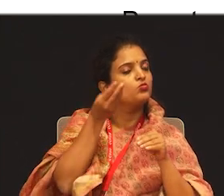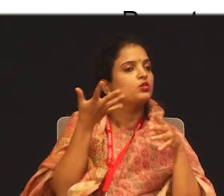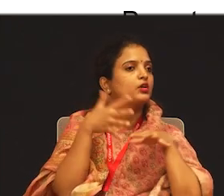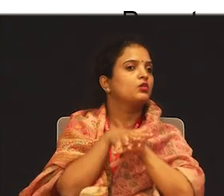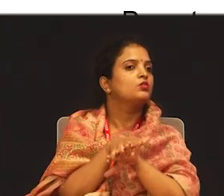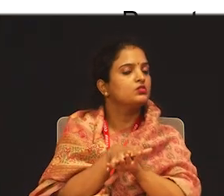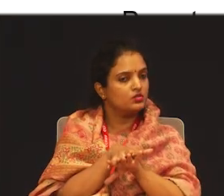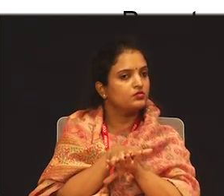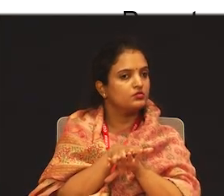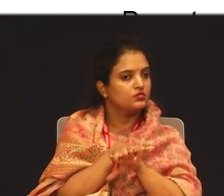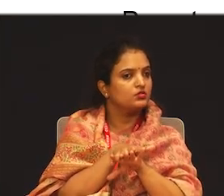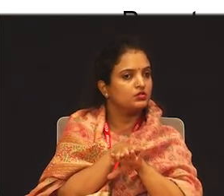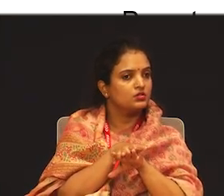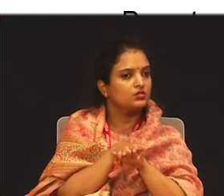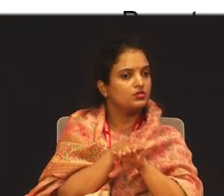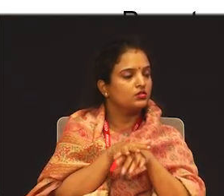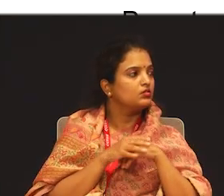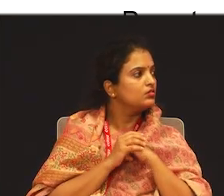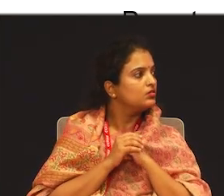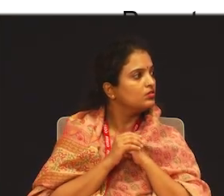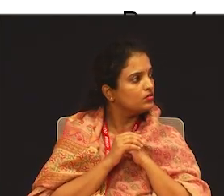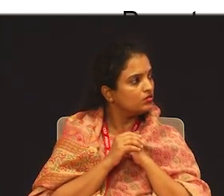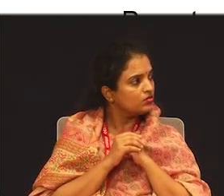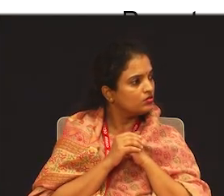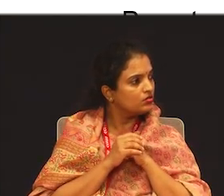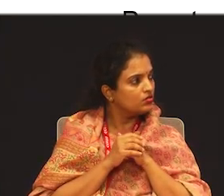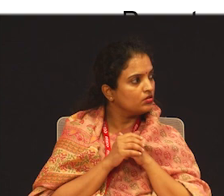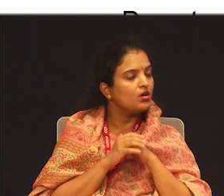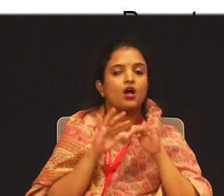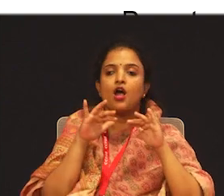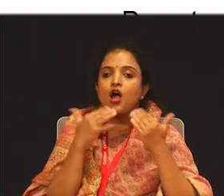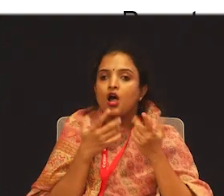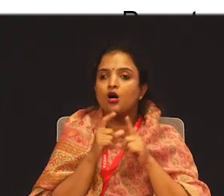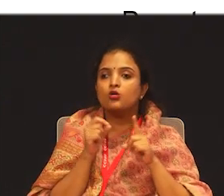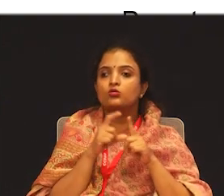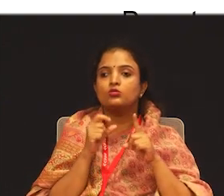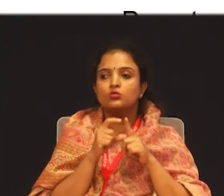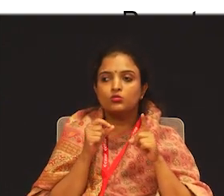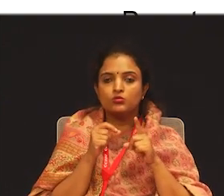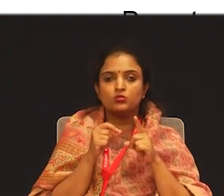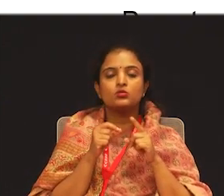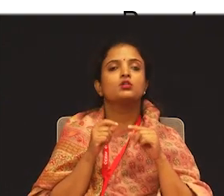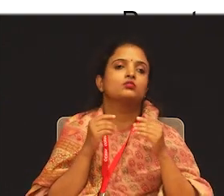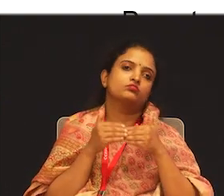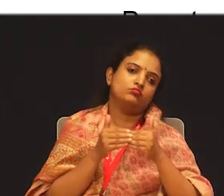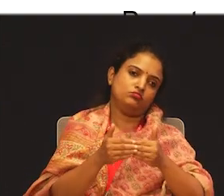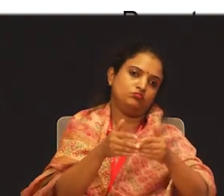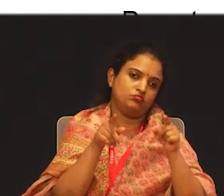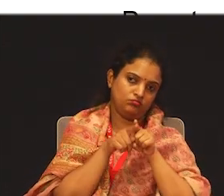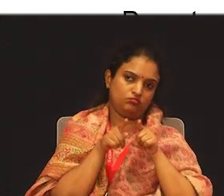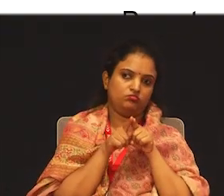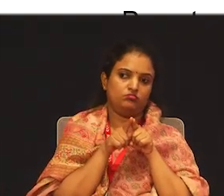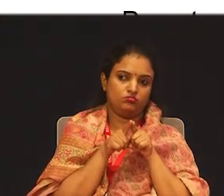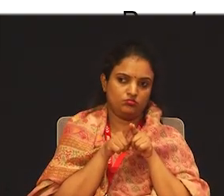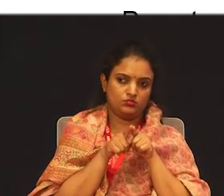inclusive. So this is the second IEP. So how do I do that? That also is one